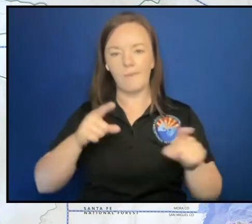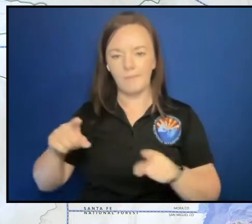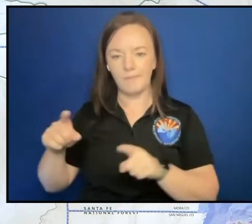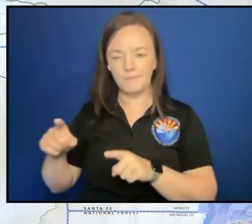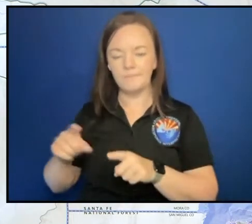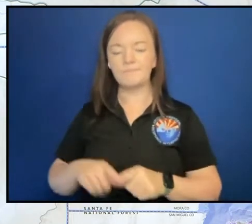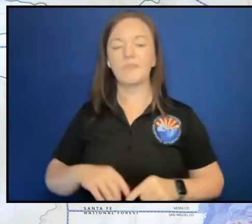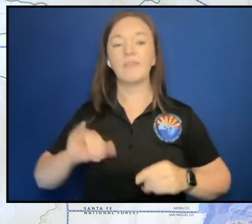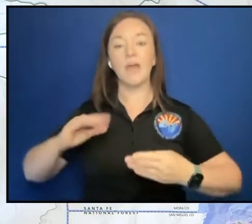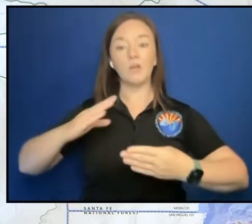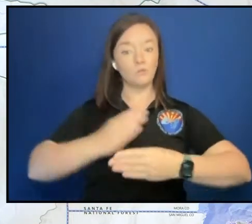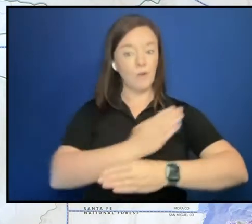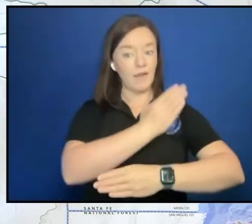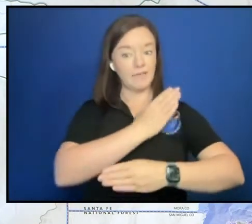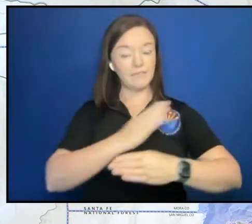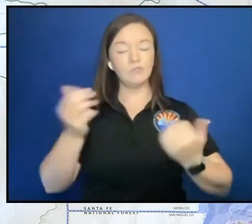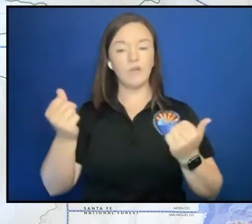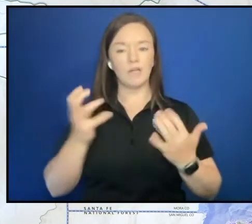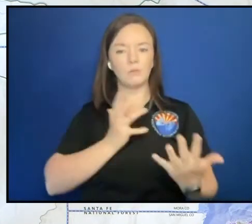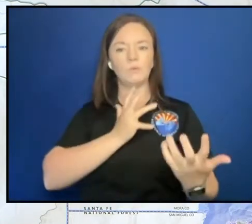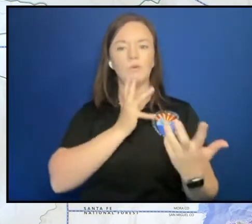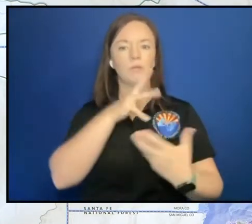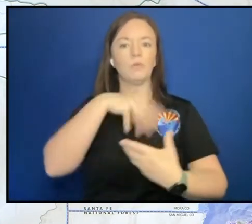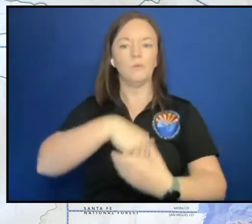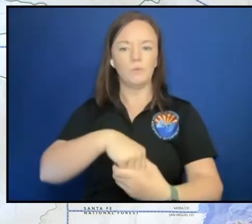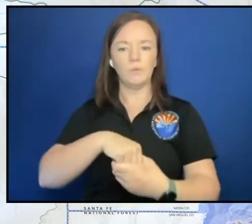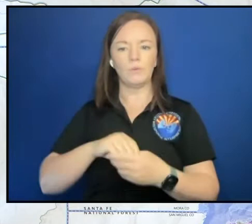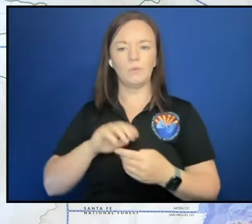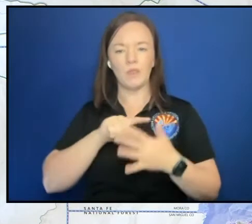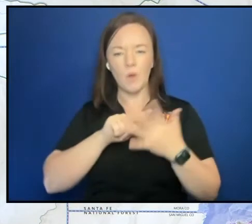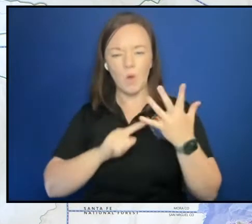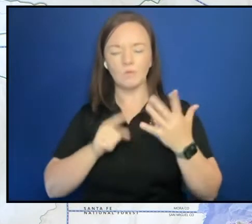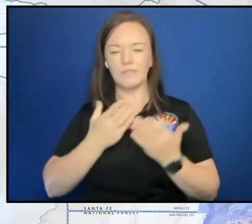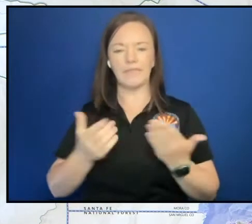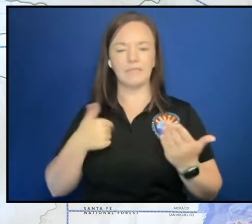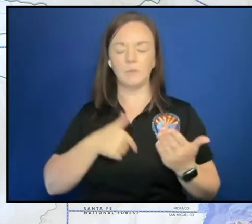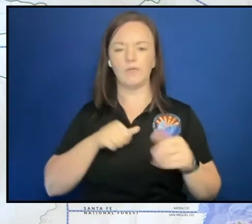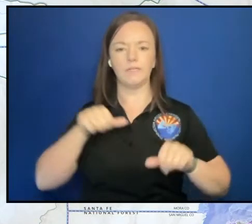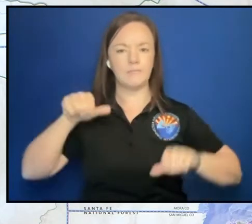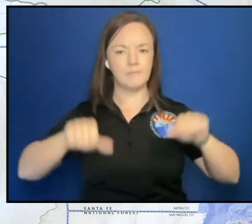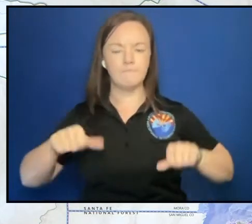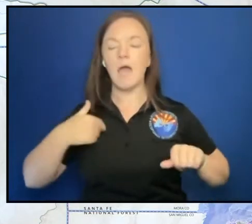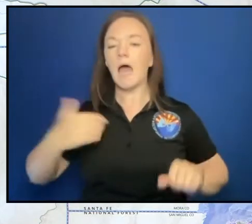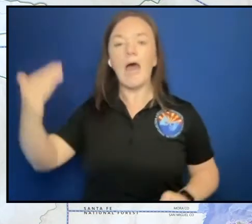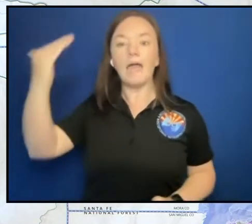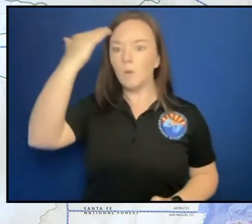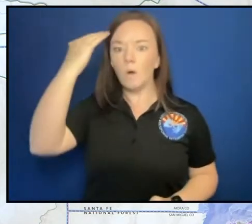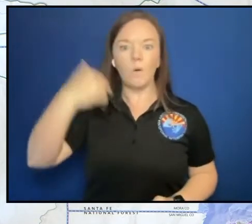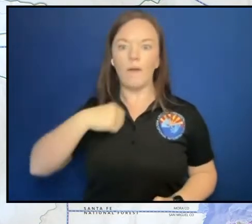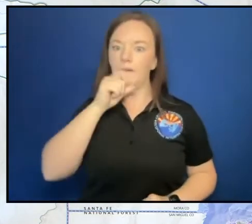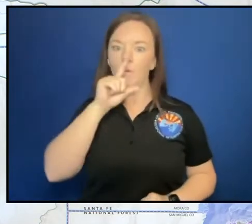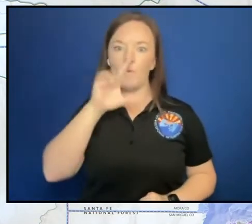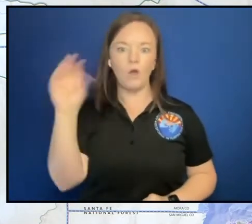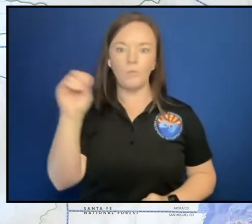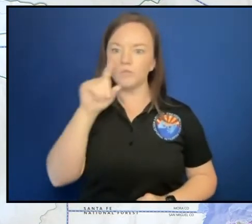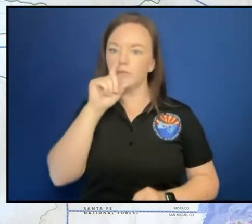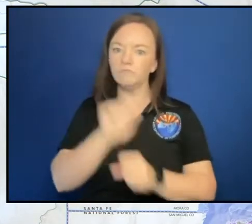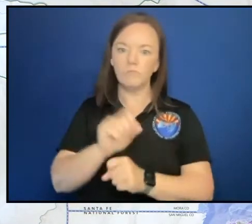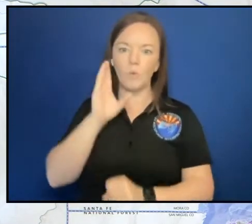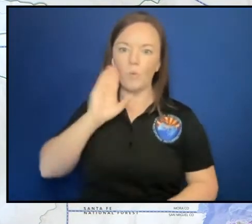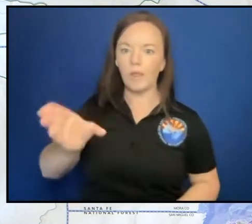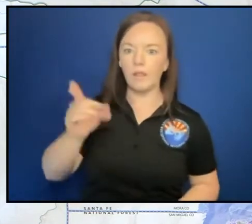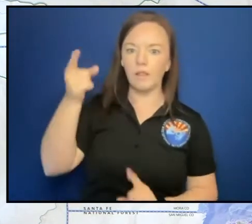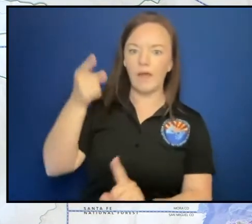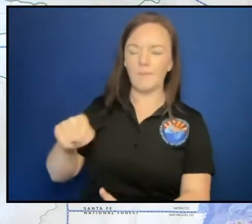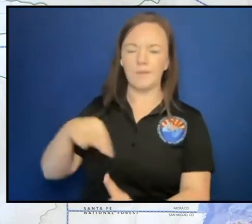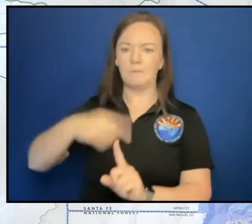that uncertainty into it. So you, and acknowledge it. So you know you're not positive. So if you're not positive about what's gonna happen, how could you land at one point that, yep,